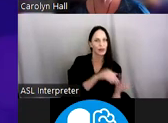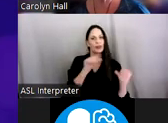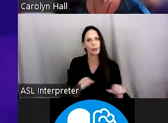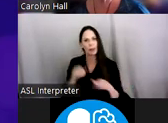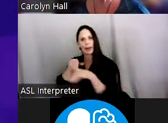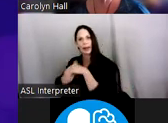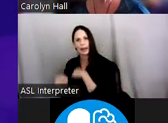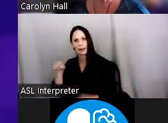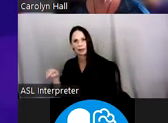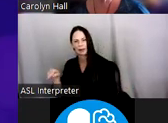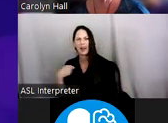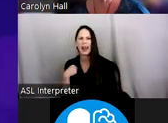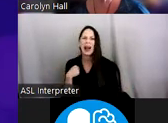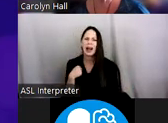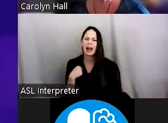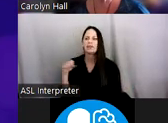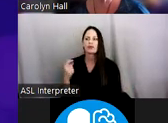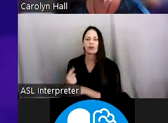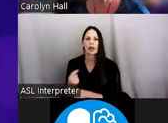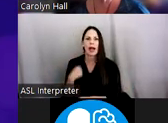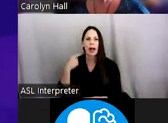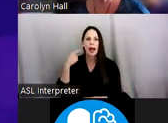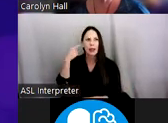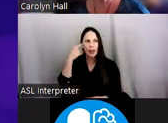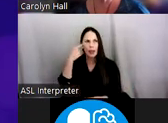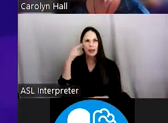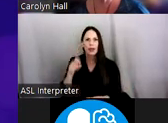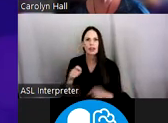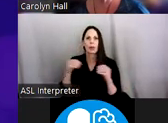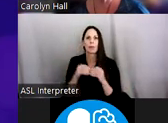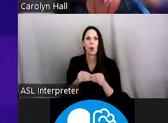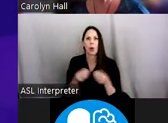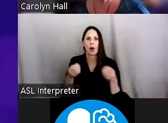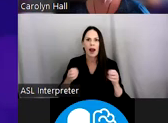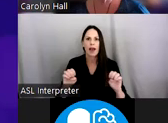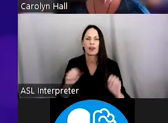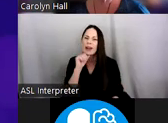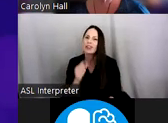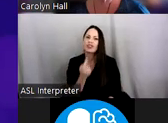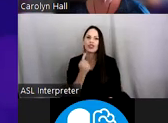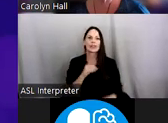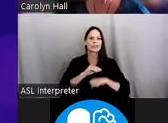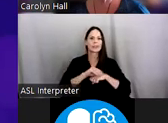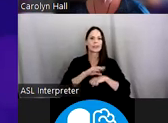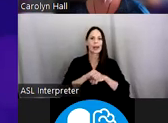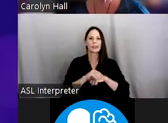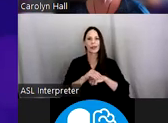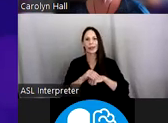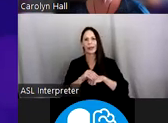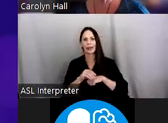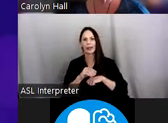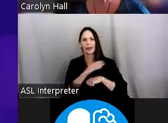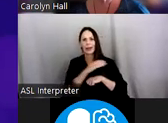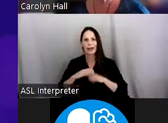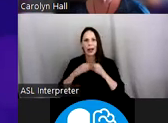to be more effort to not just have the care councils and advisory councils, but for those locations of